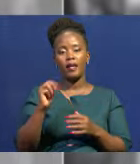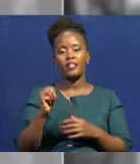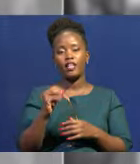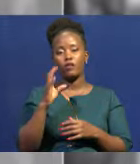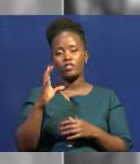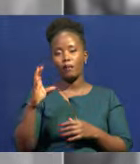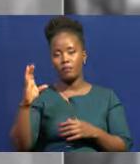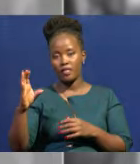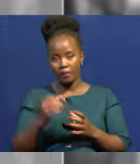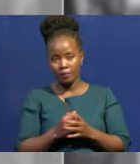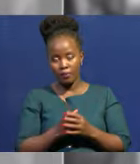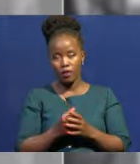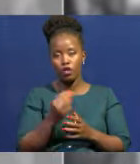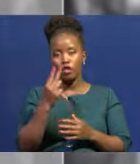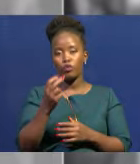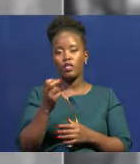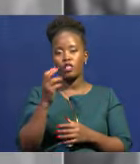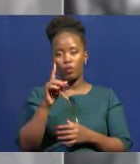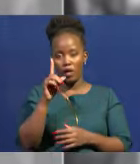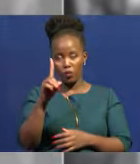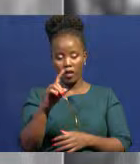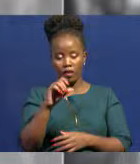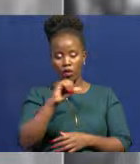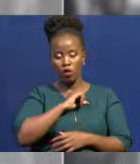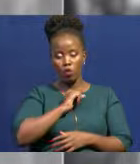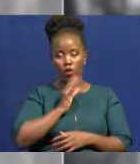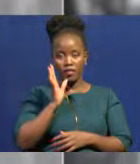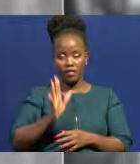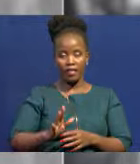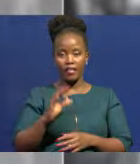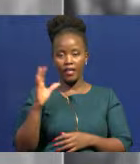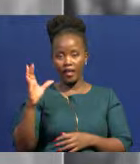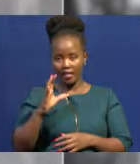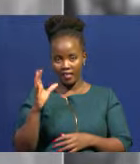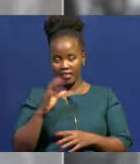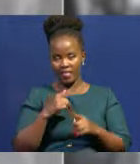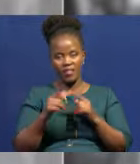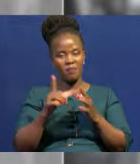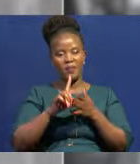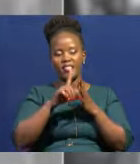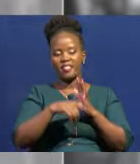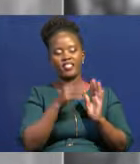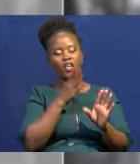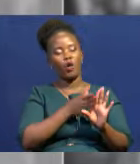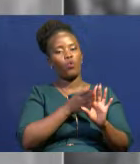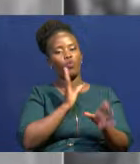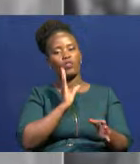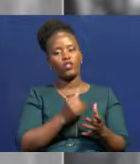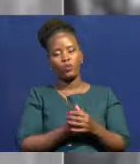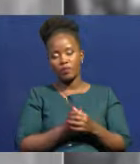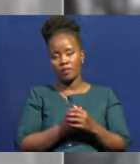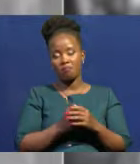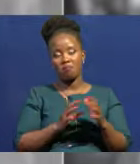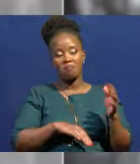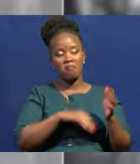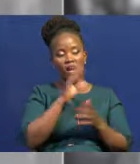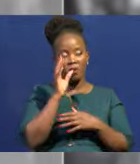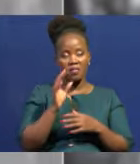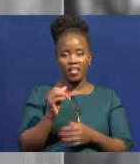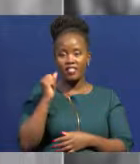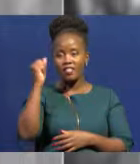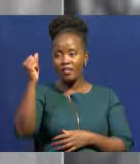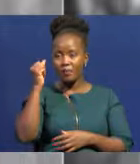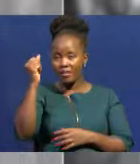he was the Maendeleo Chapchap senatorial candidate. He then withdrew his candidacy. Outside of politics, he's an